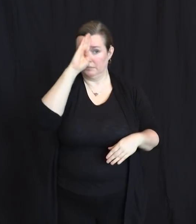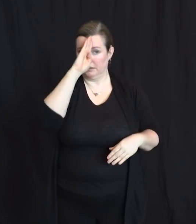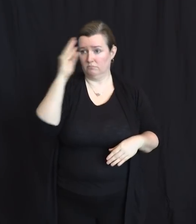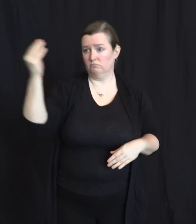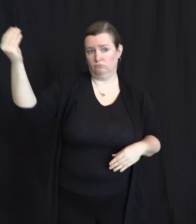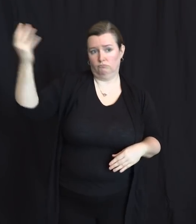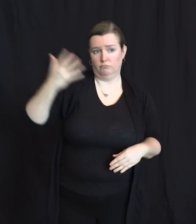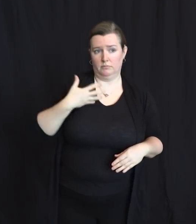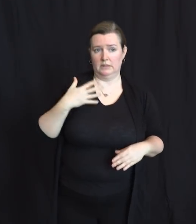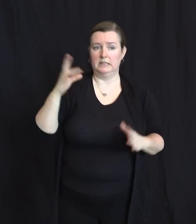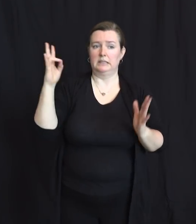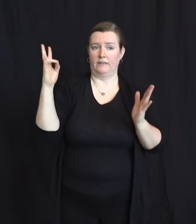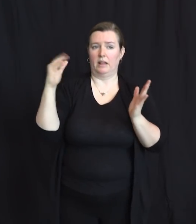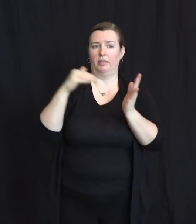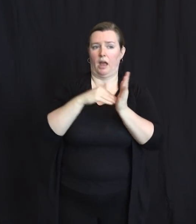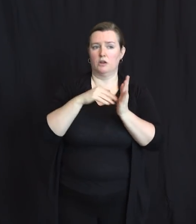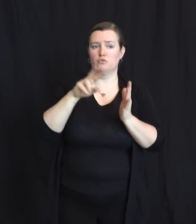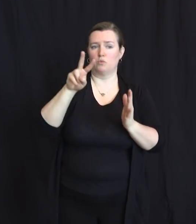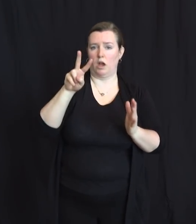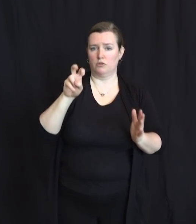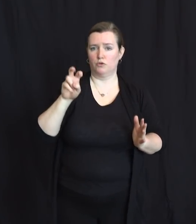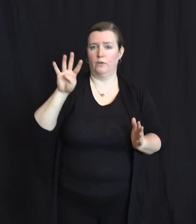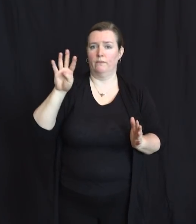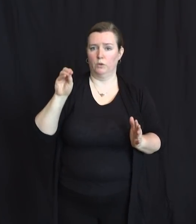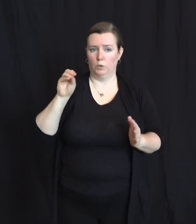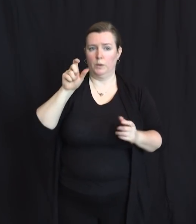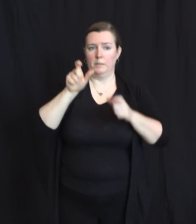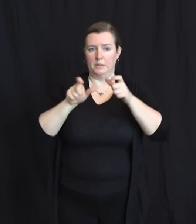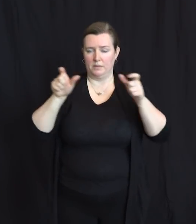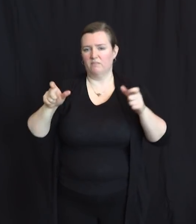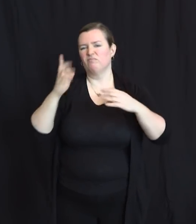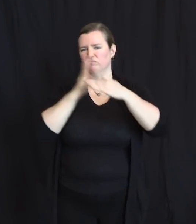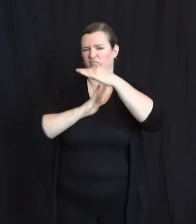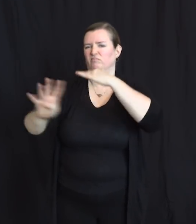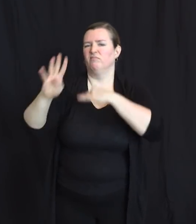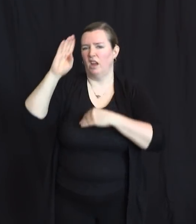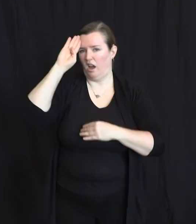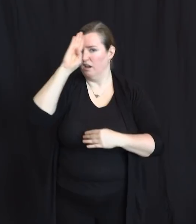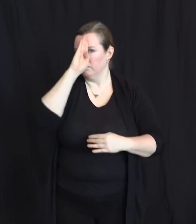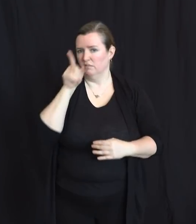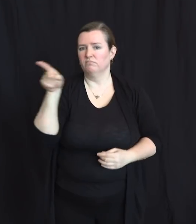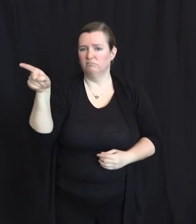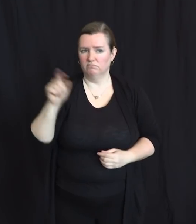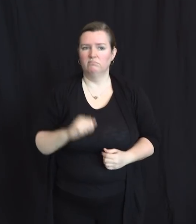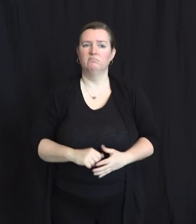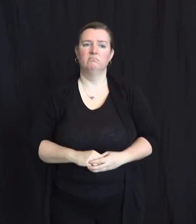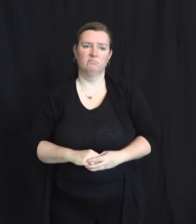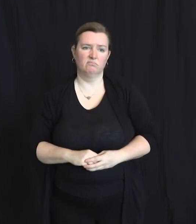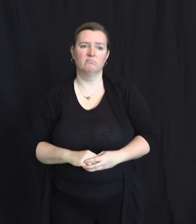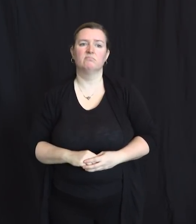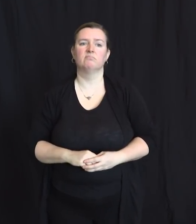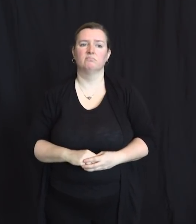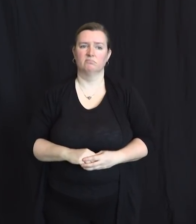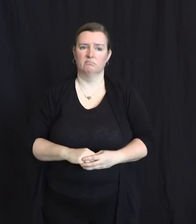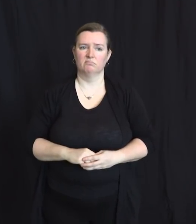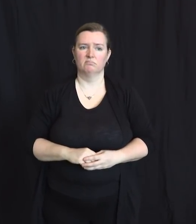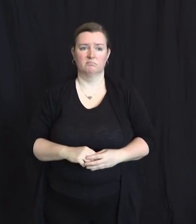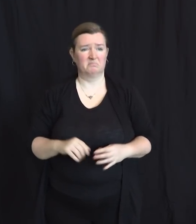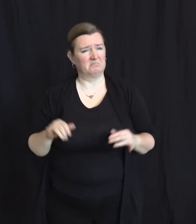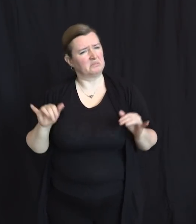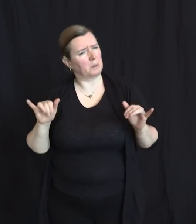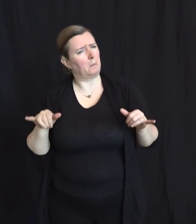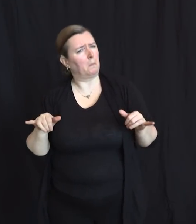see, 240 residents hospitalized for COVID-19. That is, I think, virtually, Judy, unchanged from the night